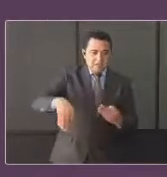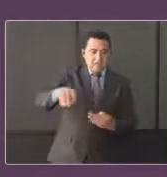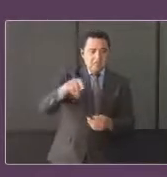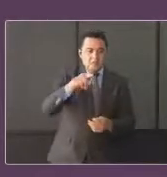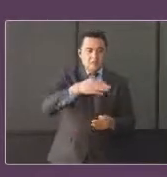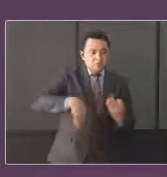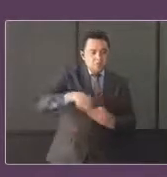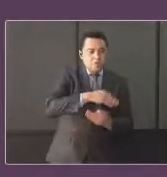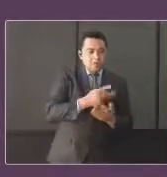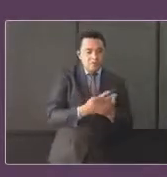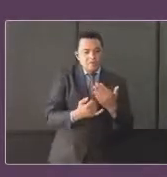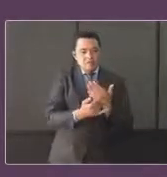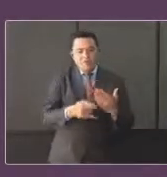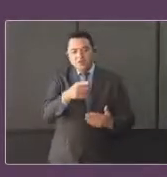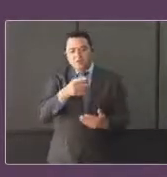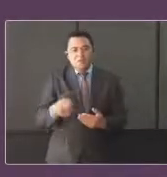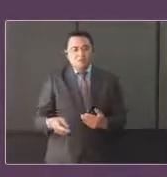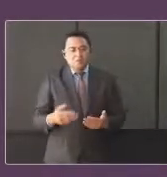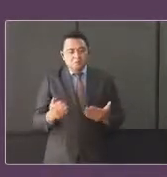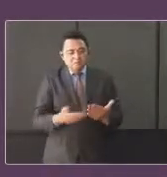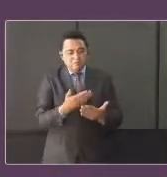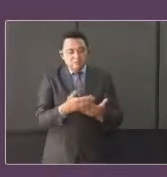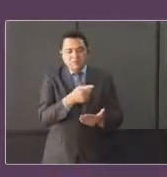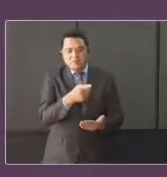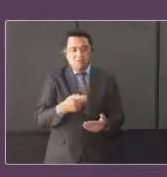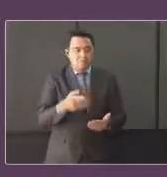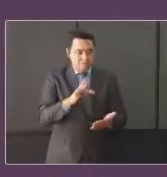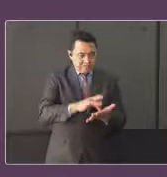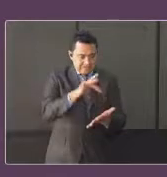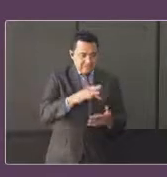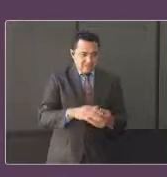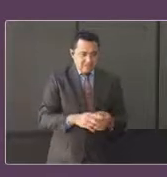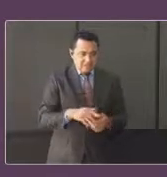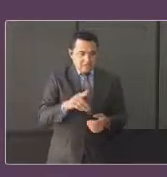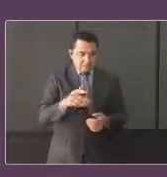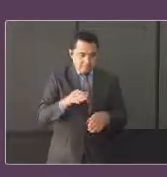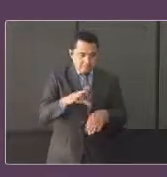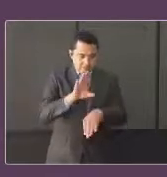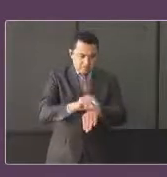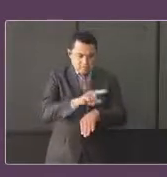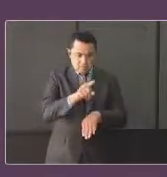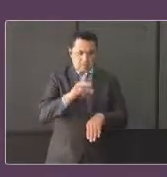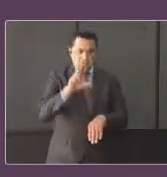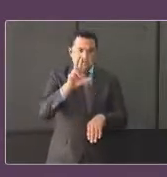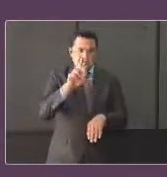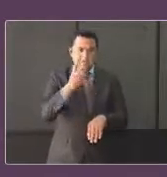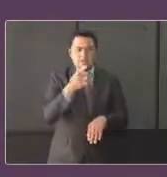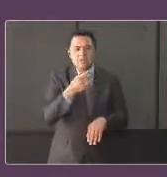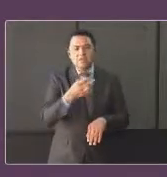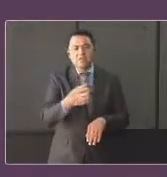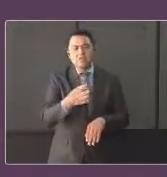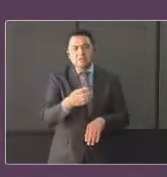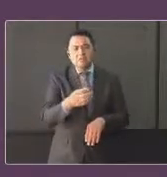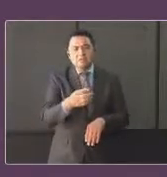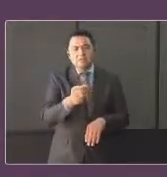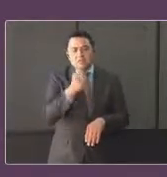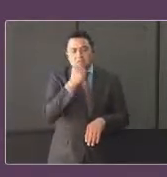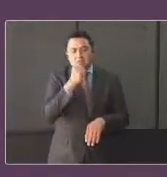so much for all your proposals. You have to close in 30 seconds, please.